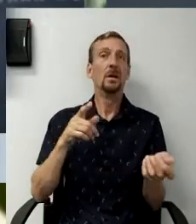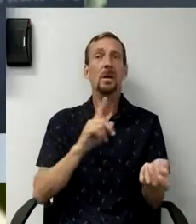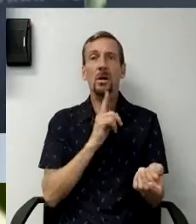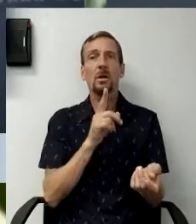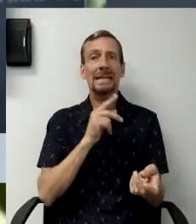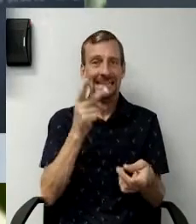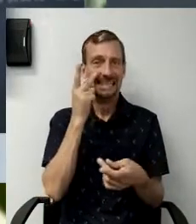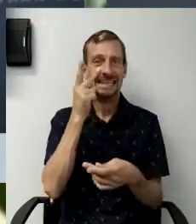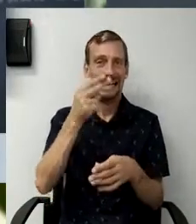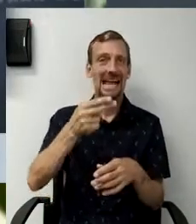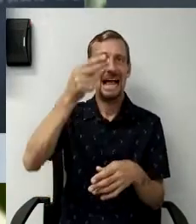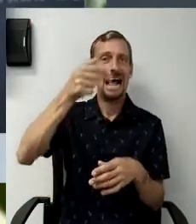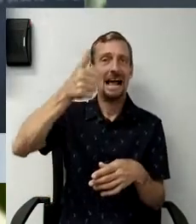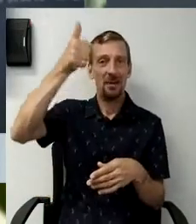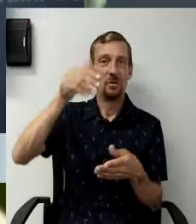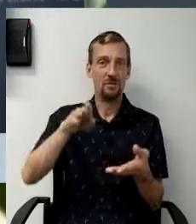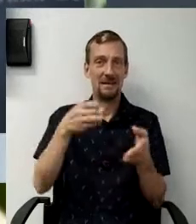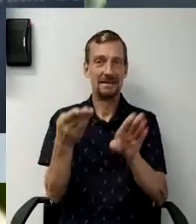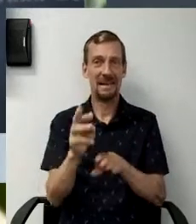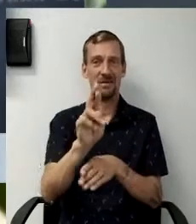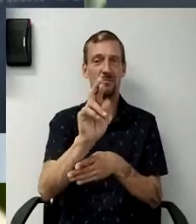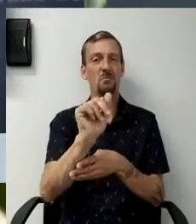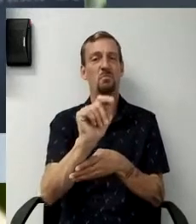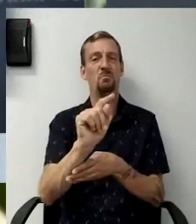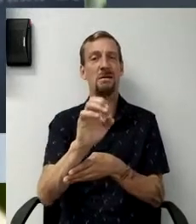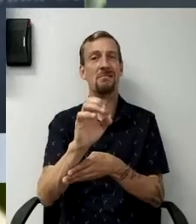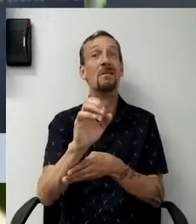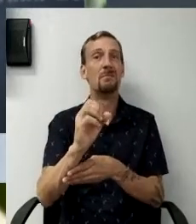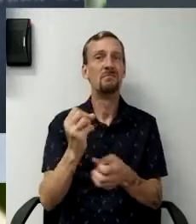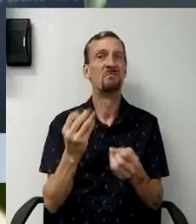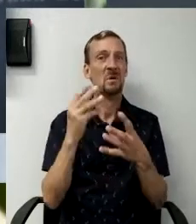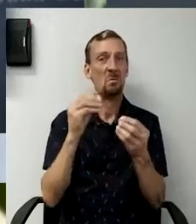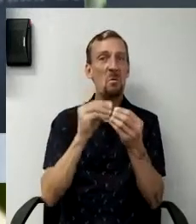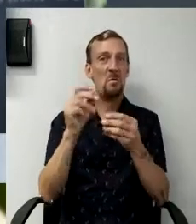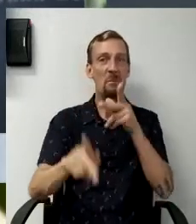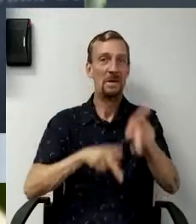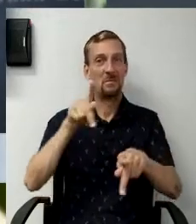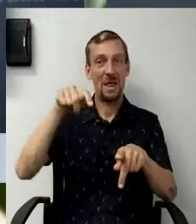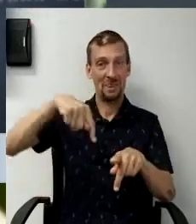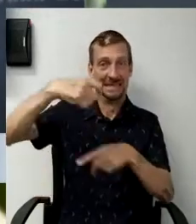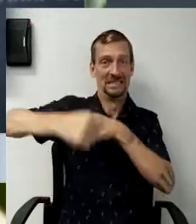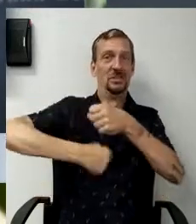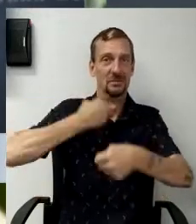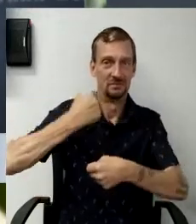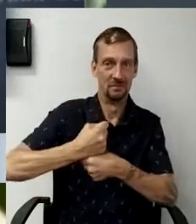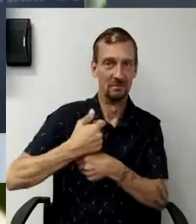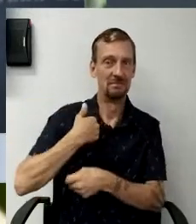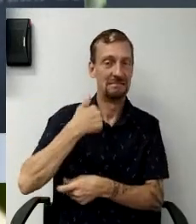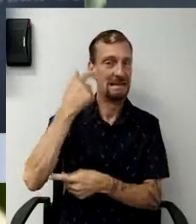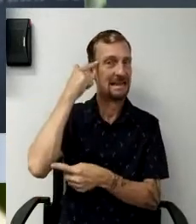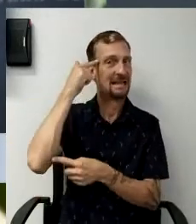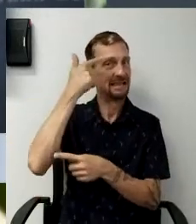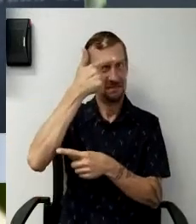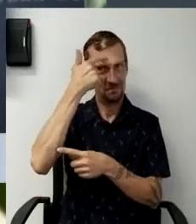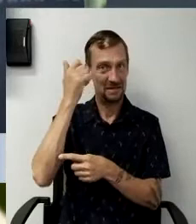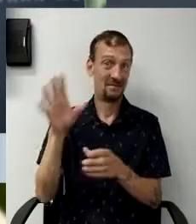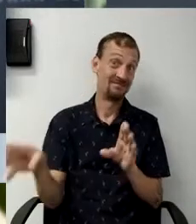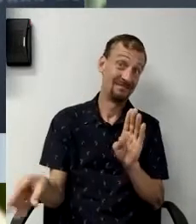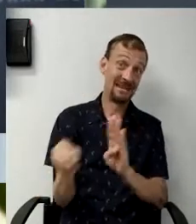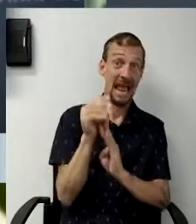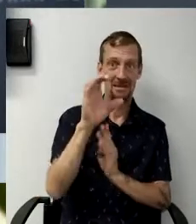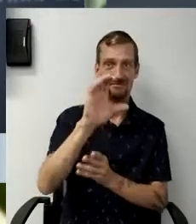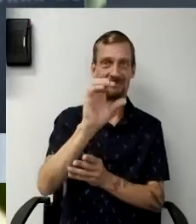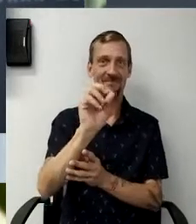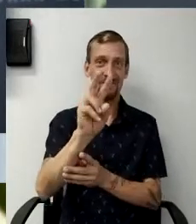higher death rate over this last year. And maybe it's entirely attributable to COVID, no doubt about